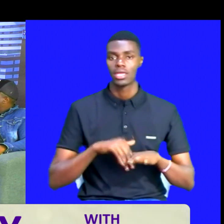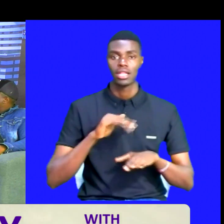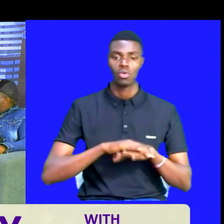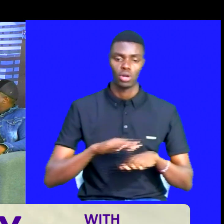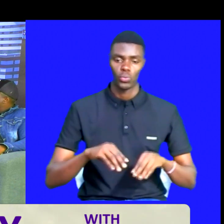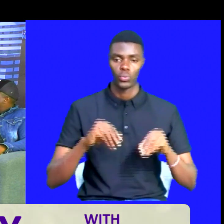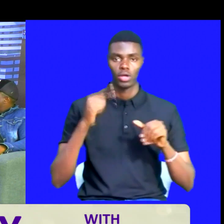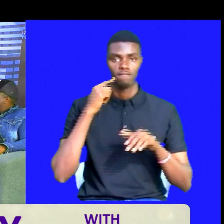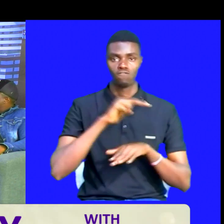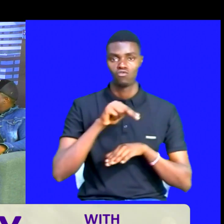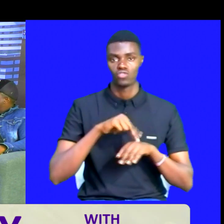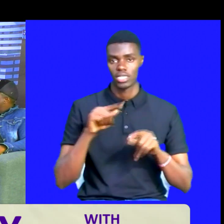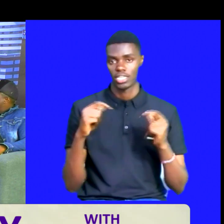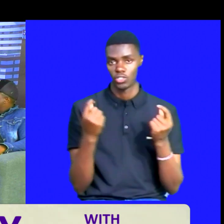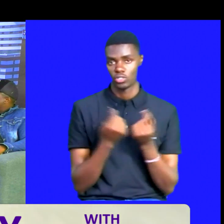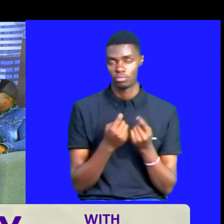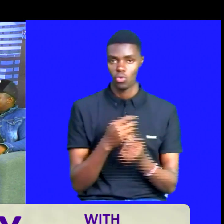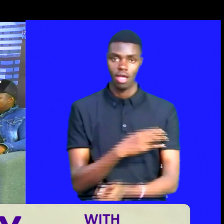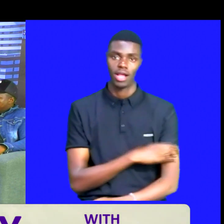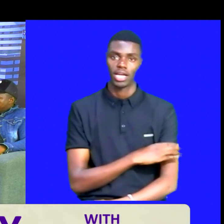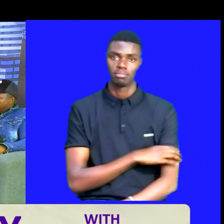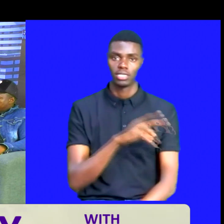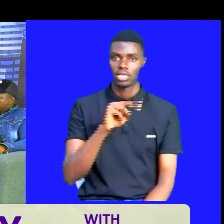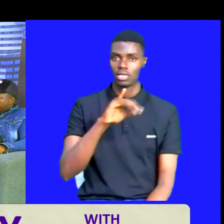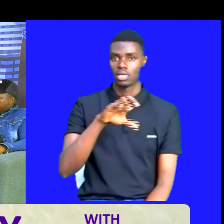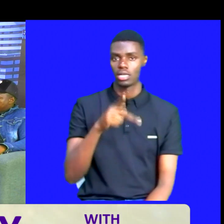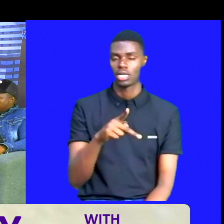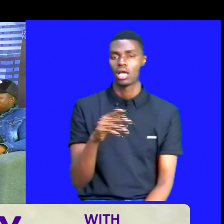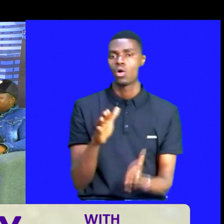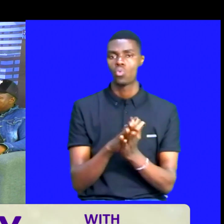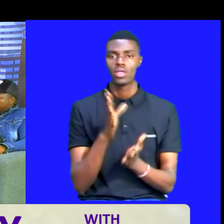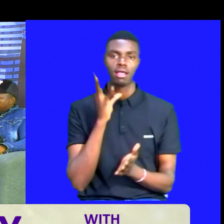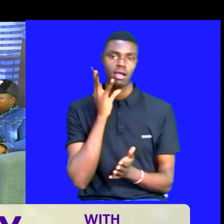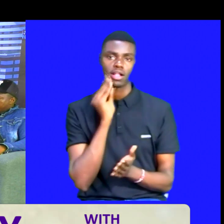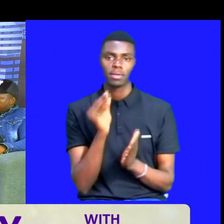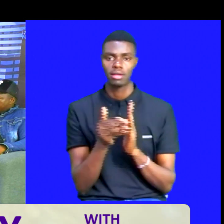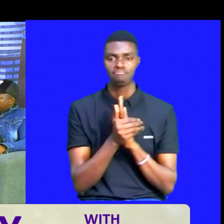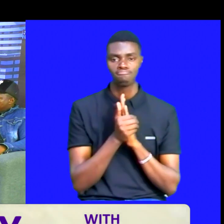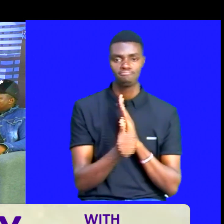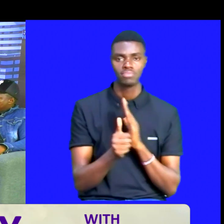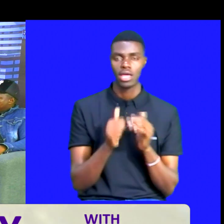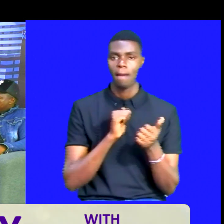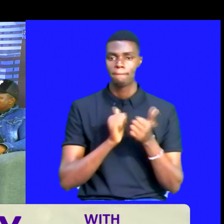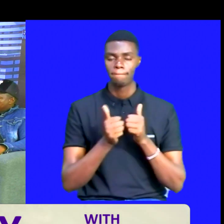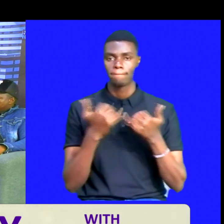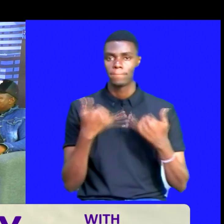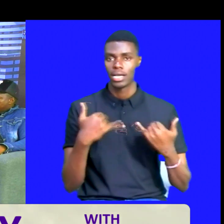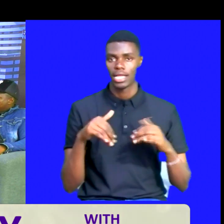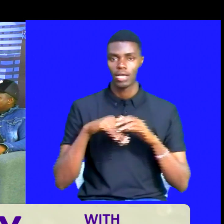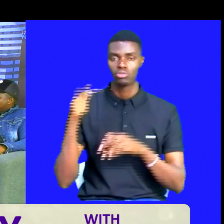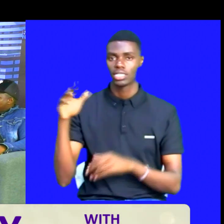quality for the national team. Right. Yes. Captain Nicholas, Yes. with your expertise, with the experience that you have kuchezea pale nje Turkey, Yes.